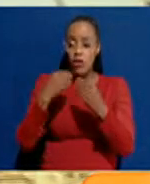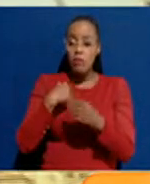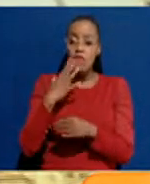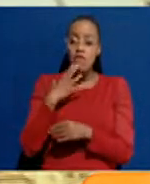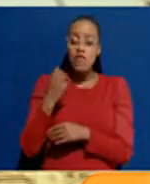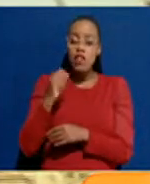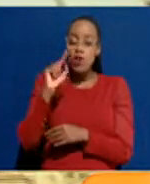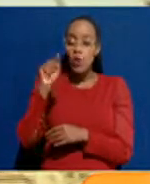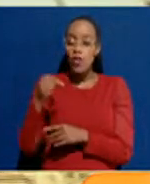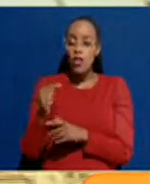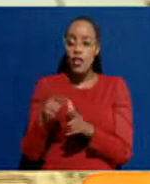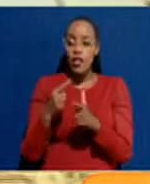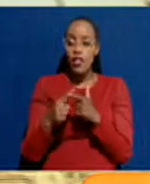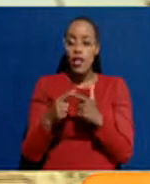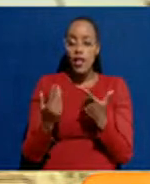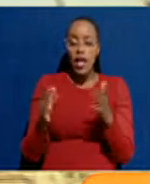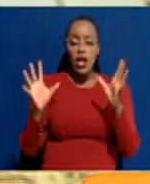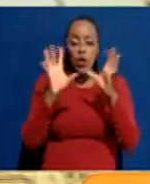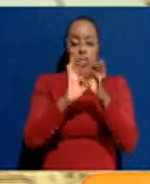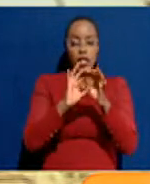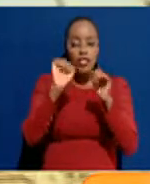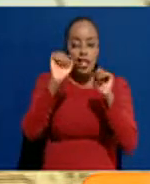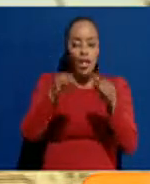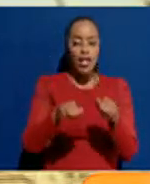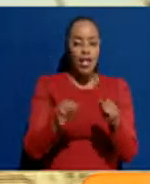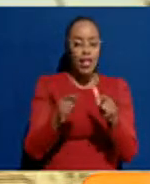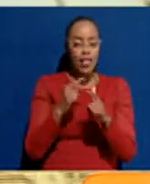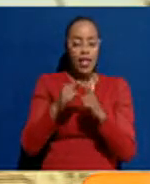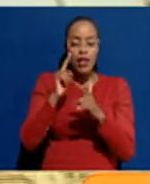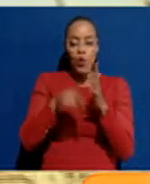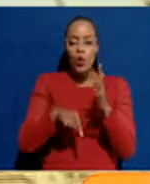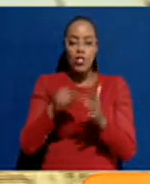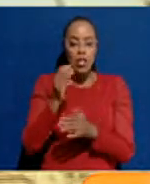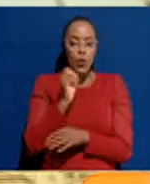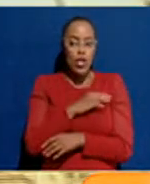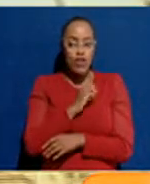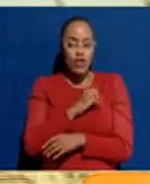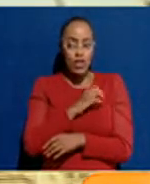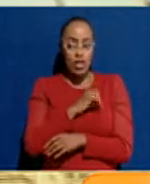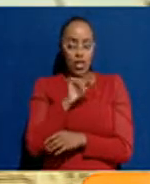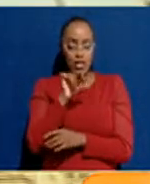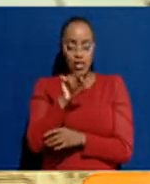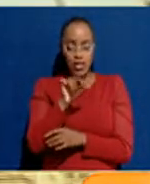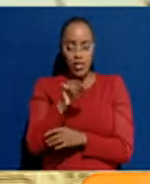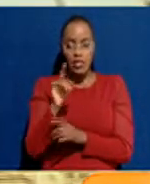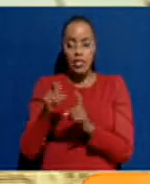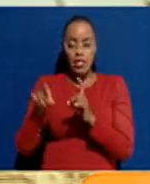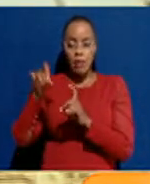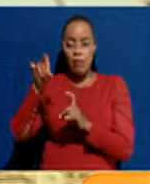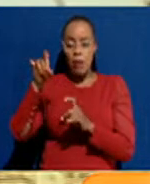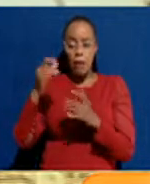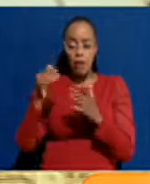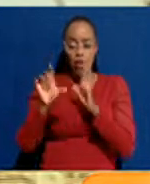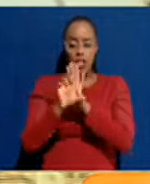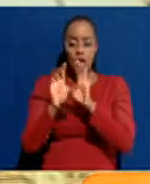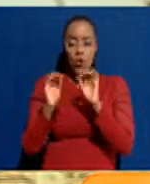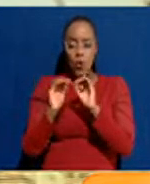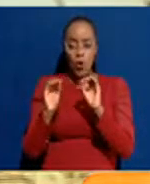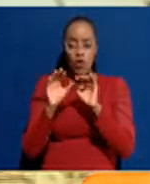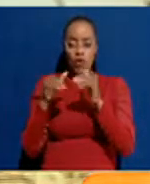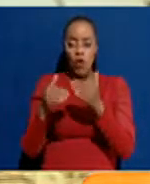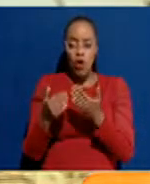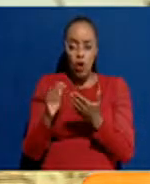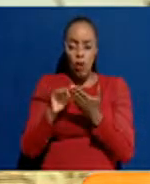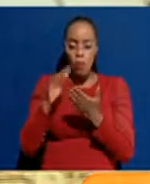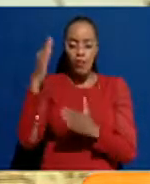or 1,000, and I connect you directly. So what really fueled that rise in terms of illegal, or rather those are more of